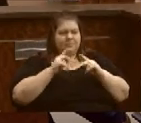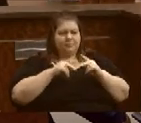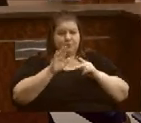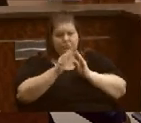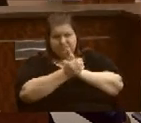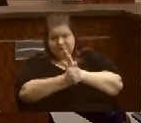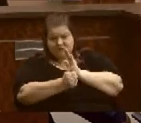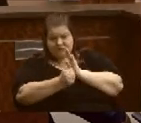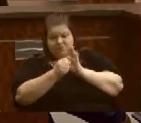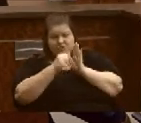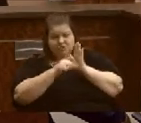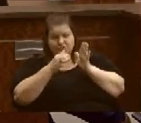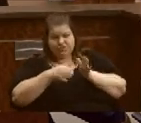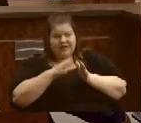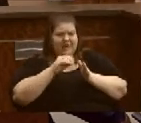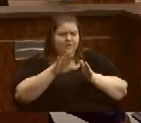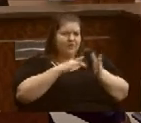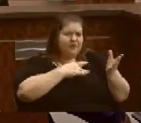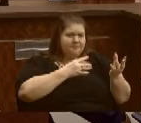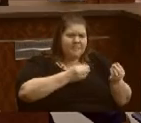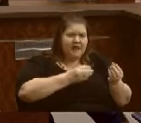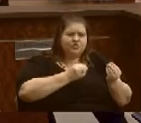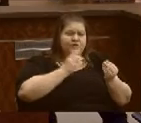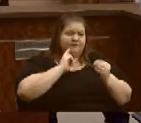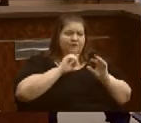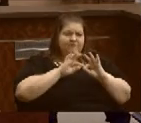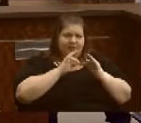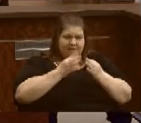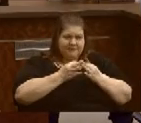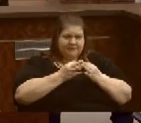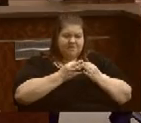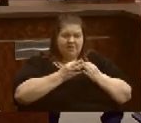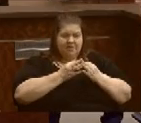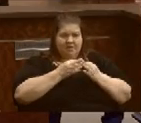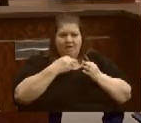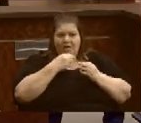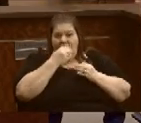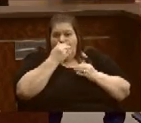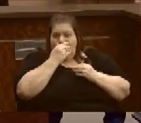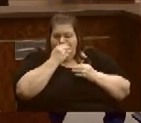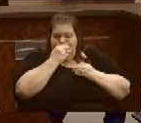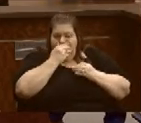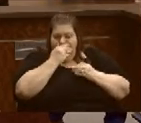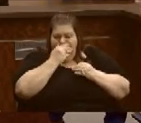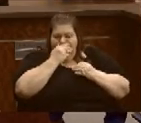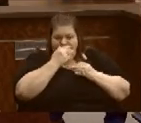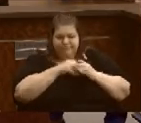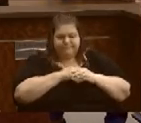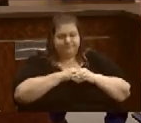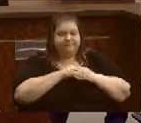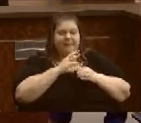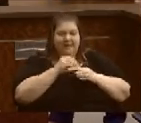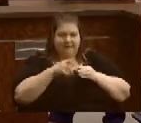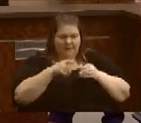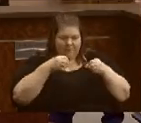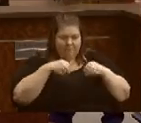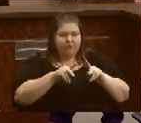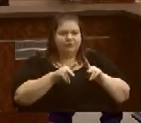surgeon and your compassion for the families and of those loved ones that you were operating